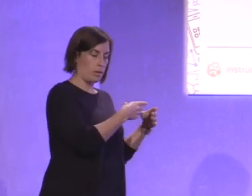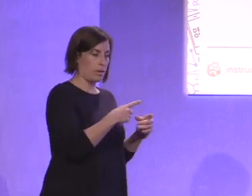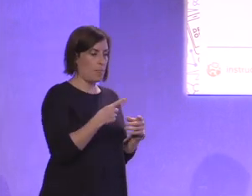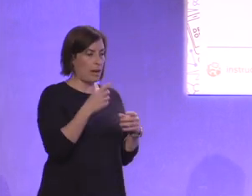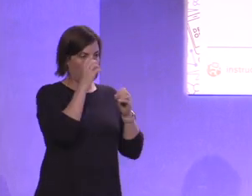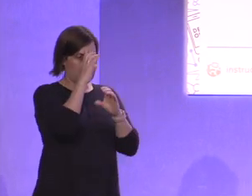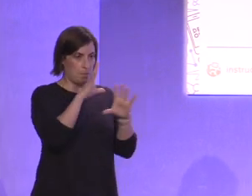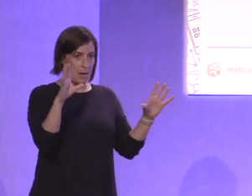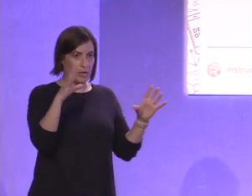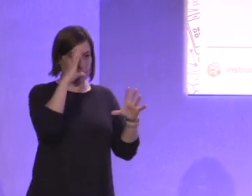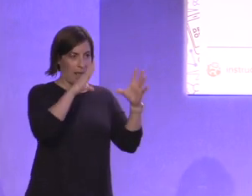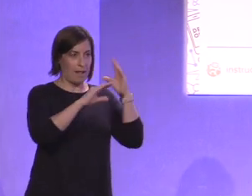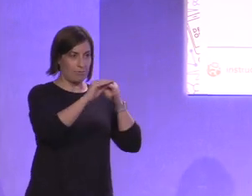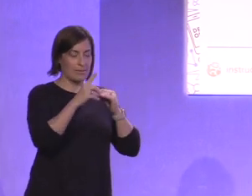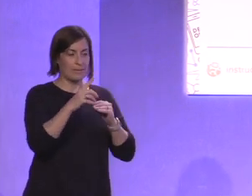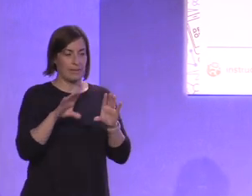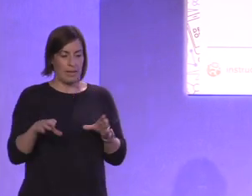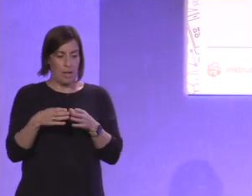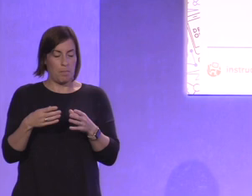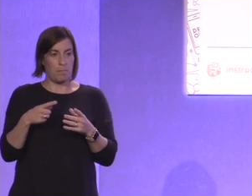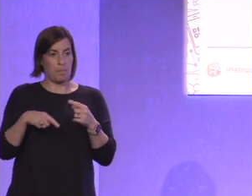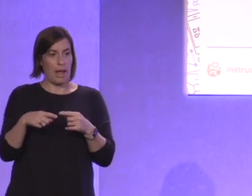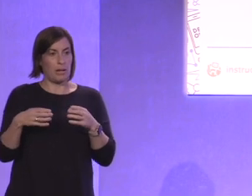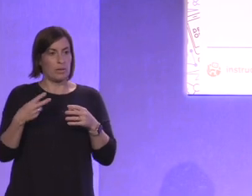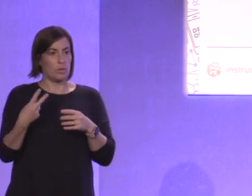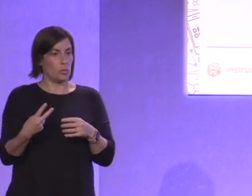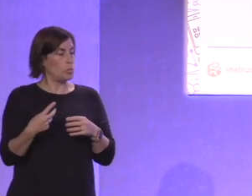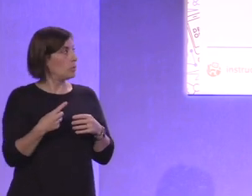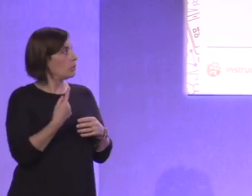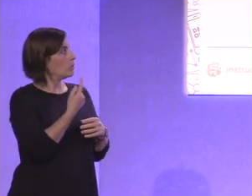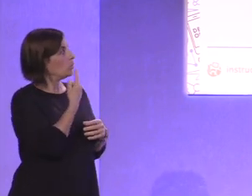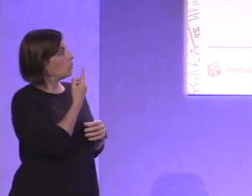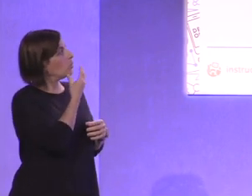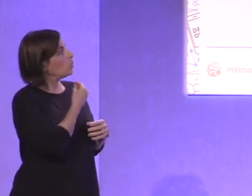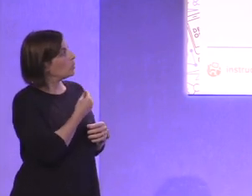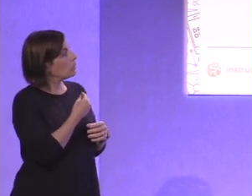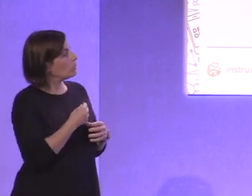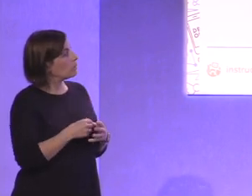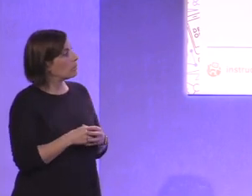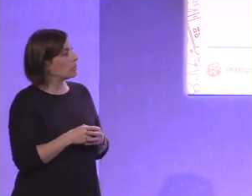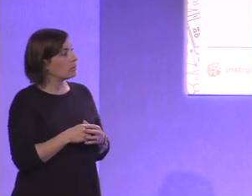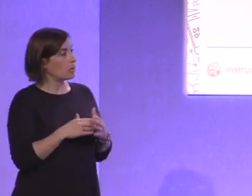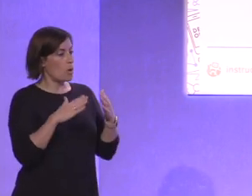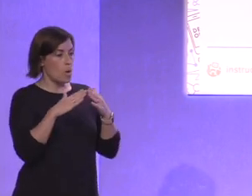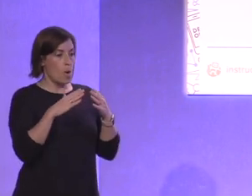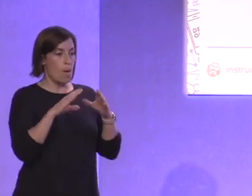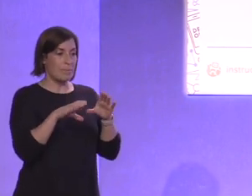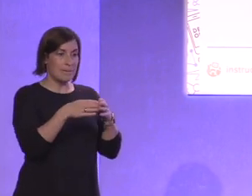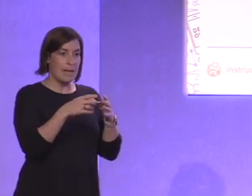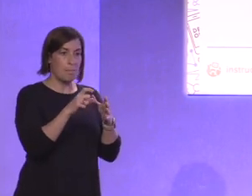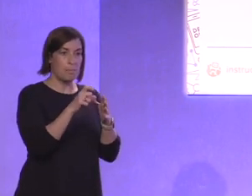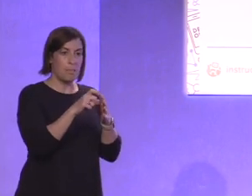thousands of customers. Gov UK use it, Home Depot in the States use it, Volkswagen.